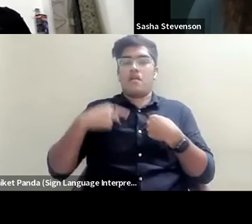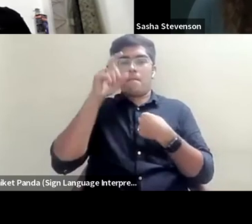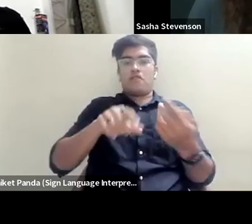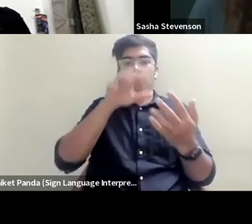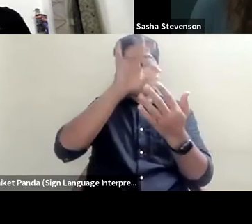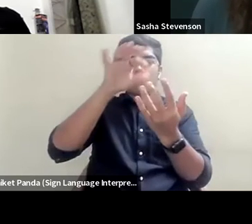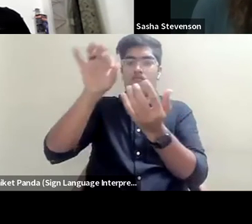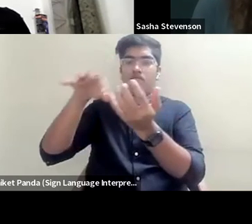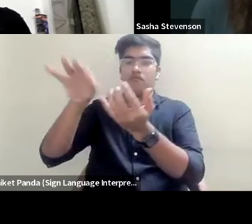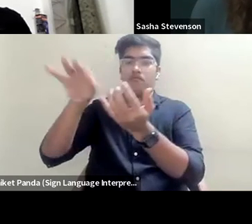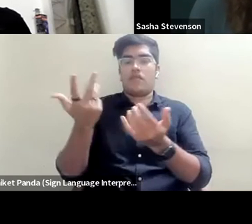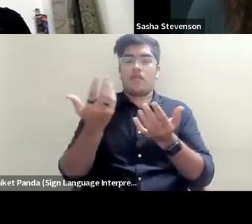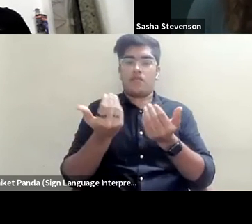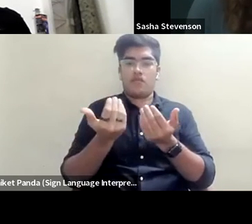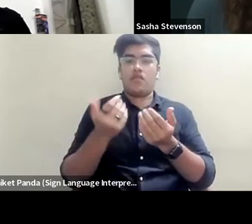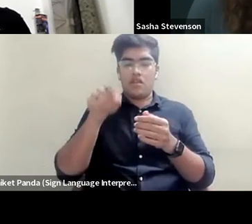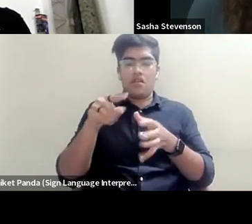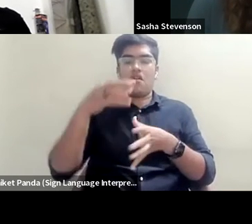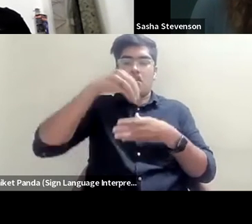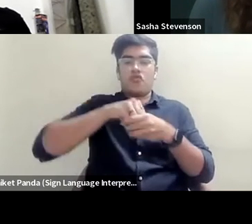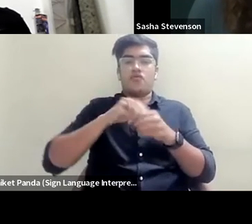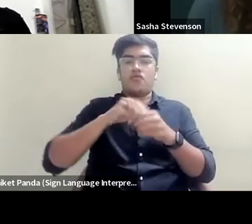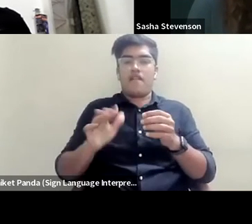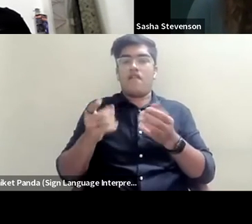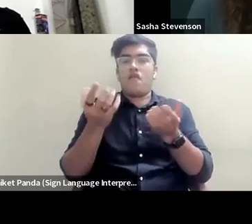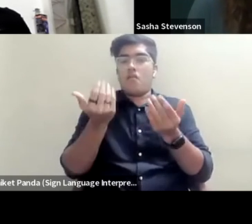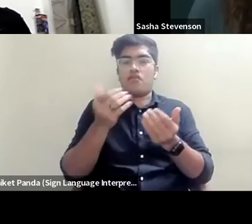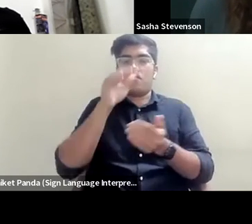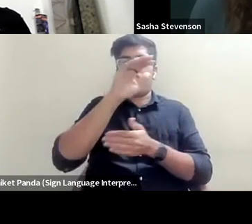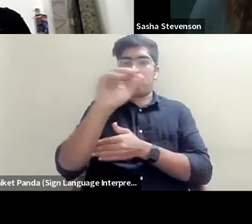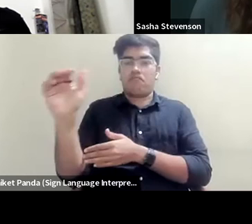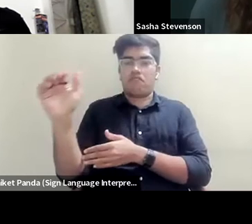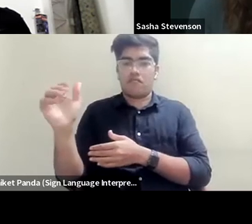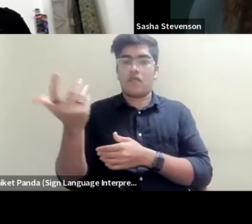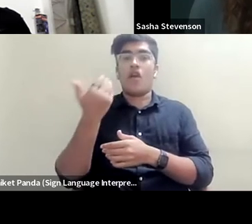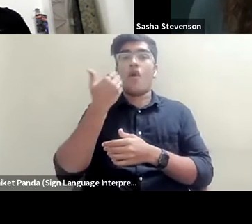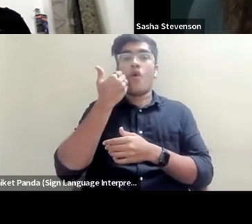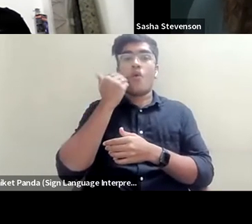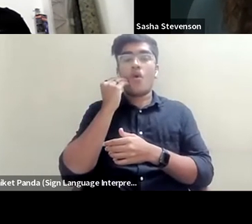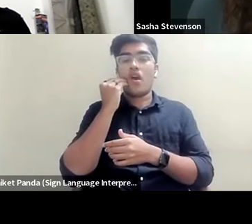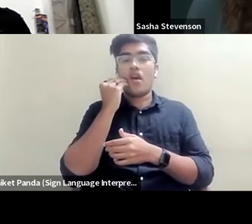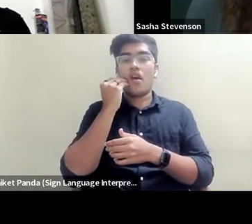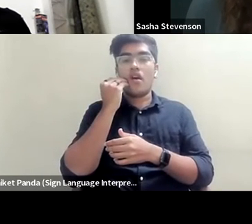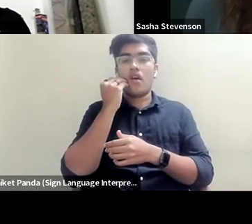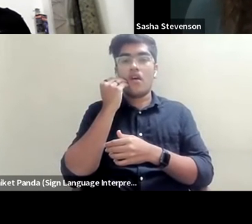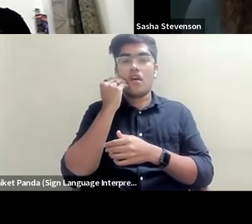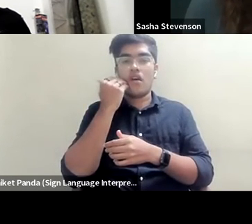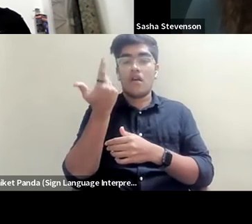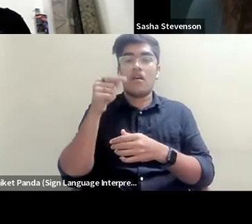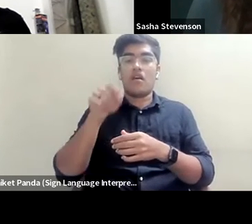it's potentially inclusive, although when it's opened up to anyone, obviously it's